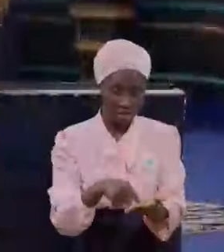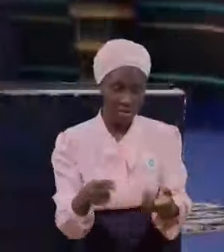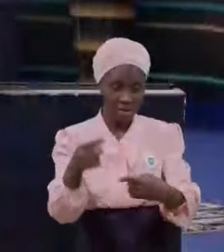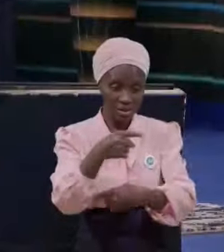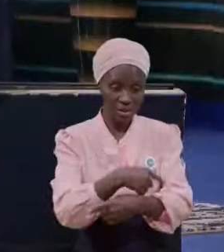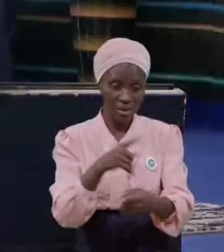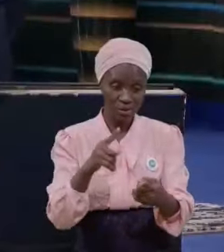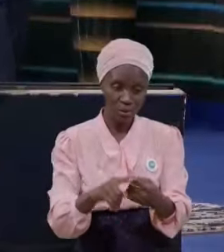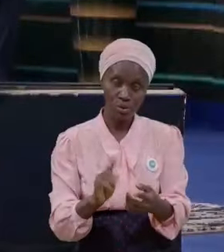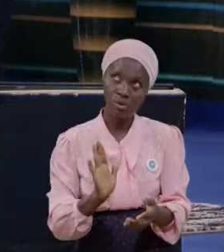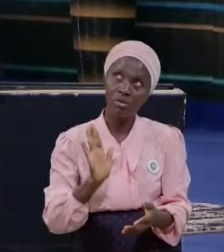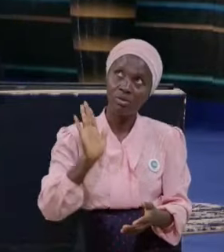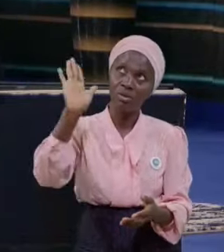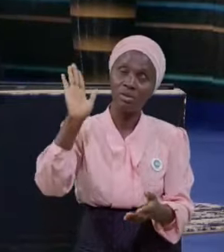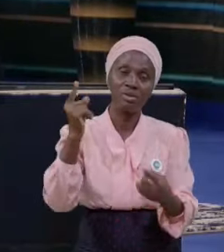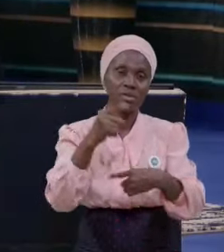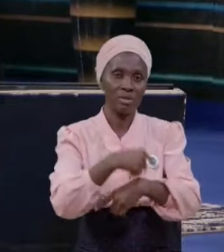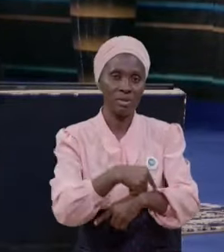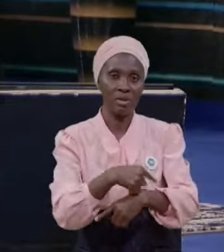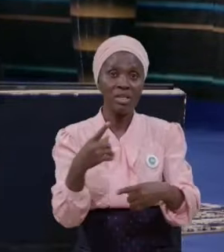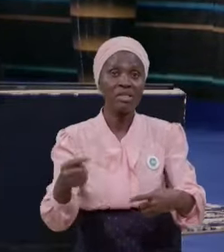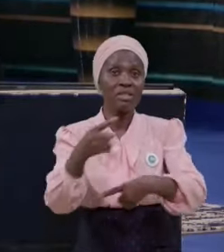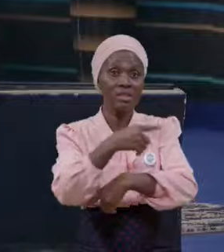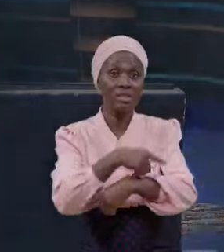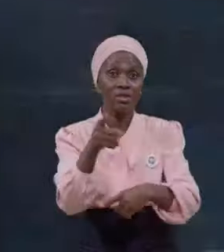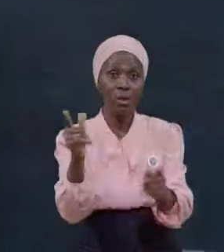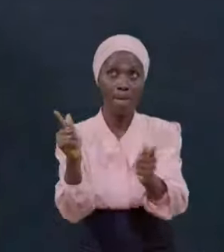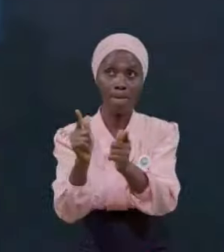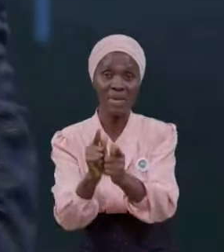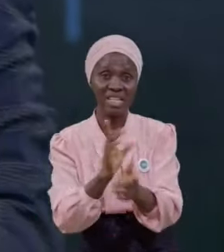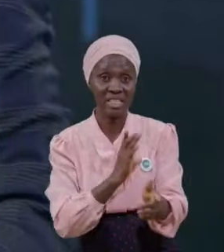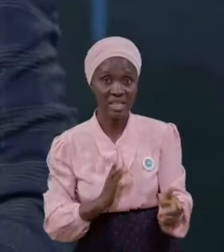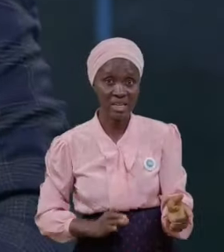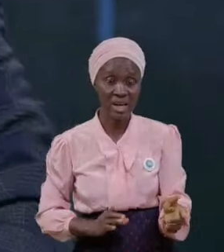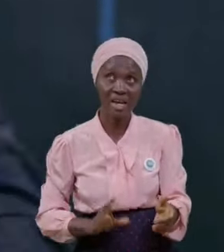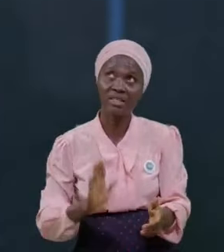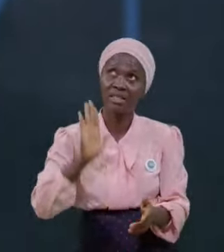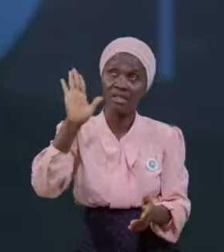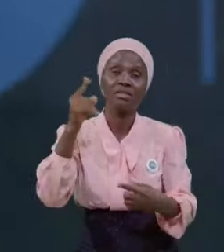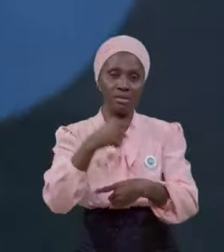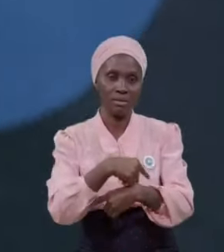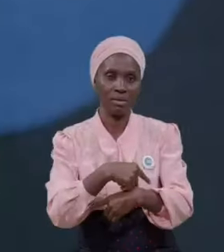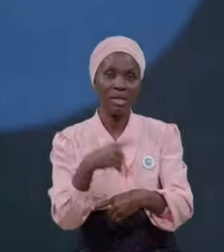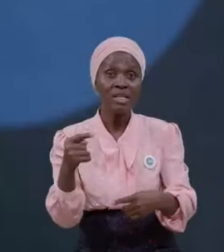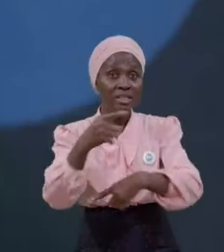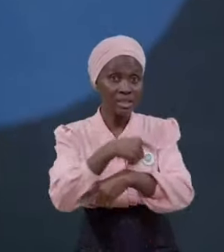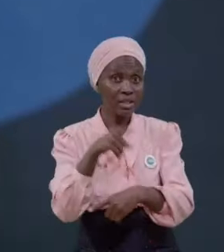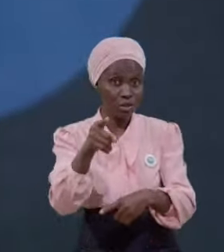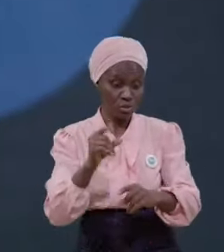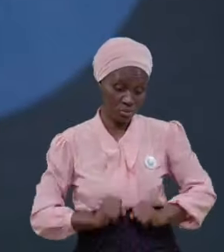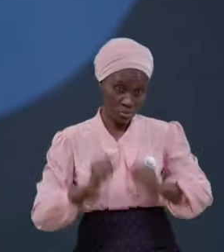day. The day you give your life to Christ, his day. The day you